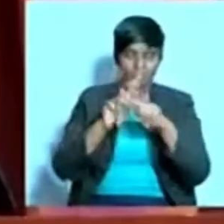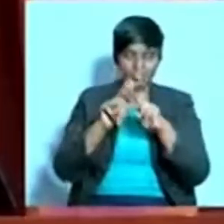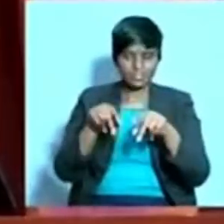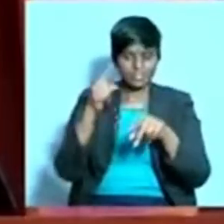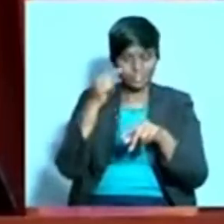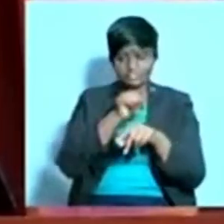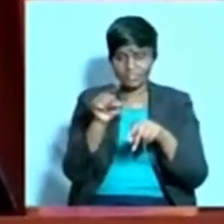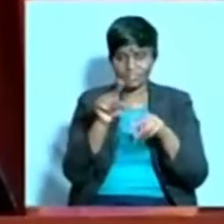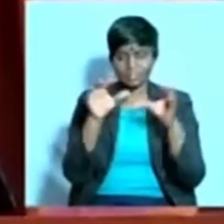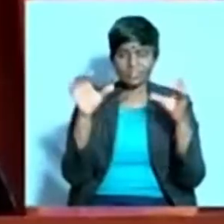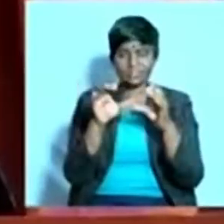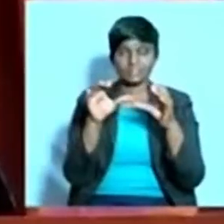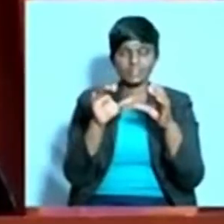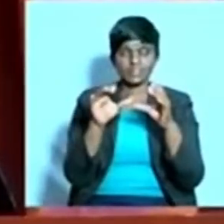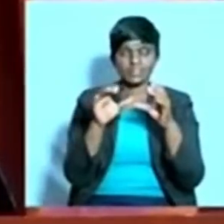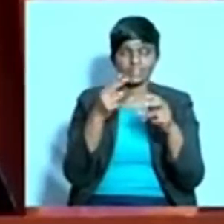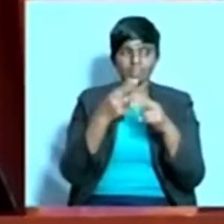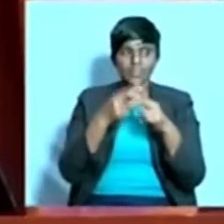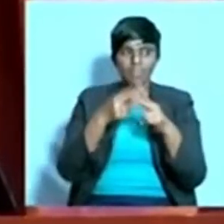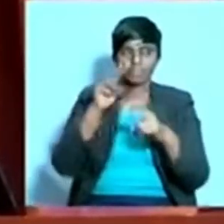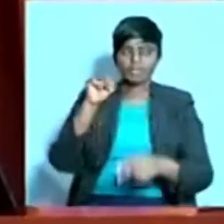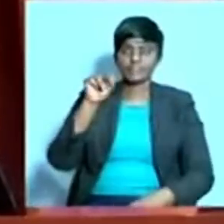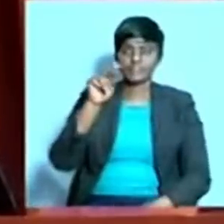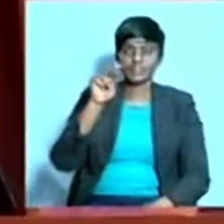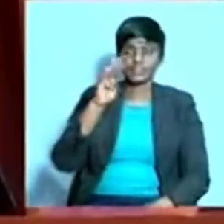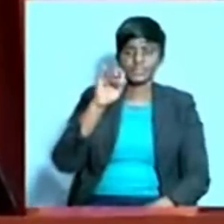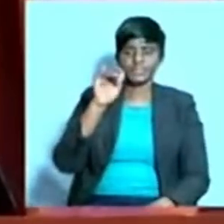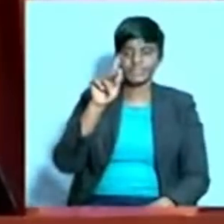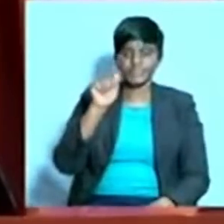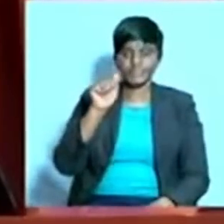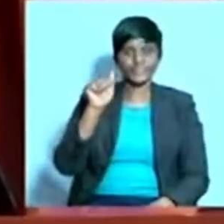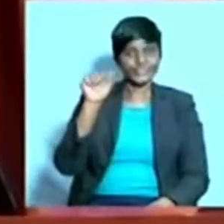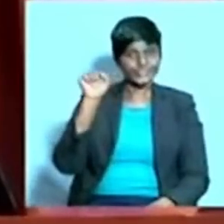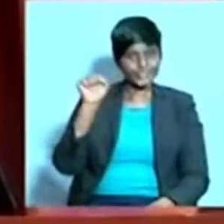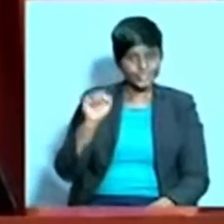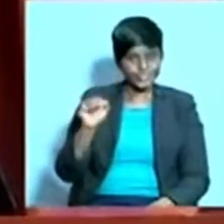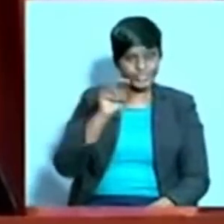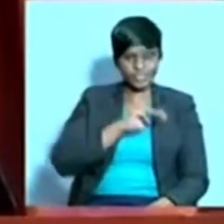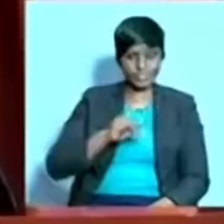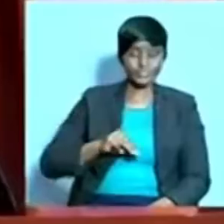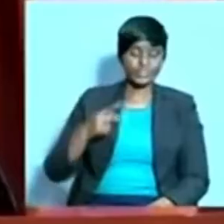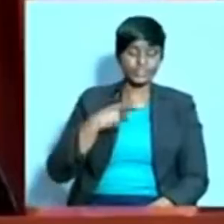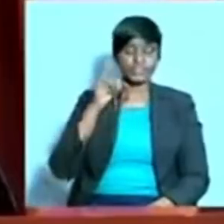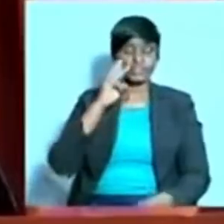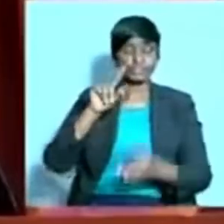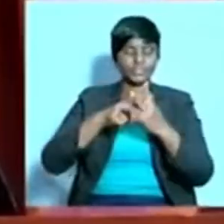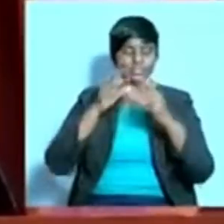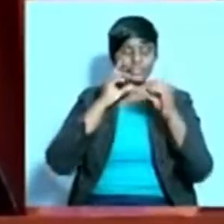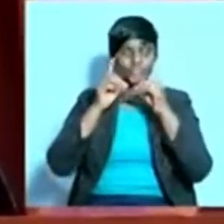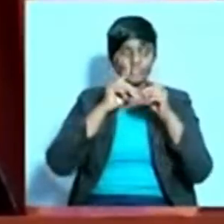that committee, Mr. Muvika, who is Changombo, Member of Parliament, and there will be resumption